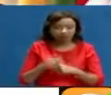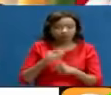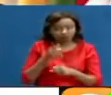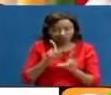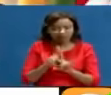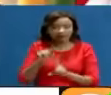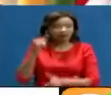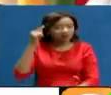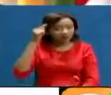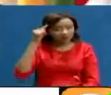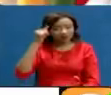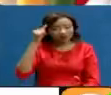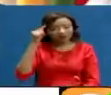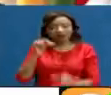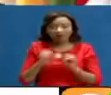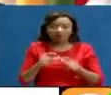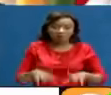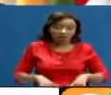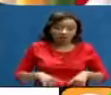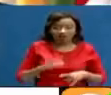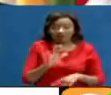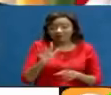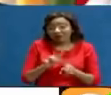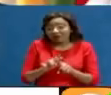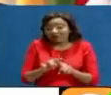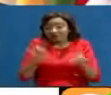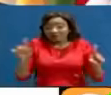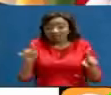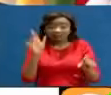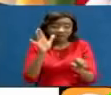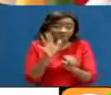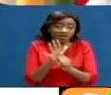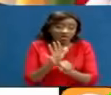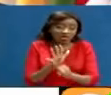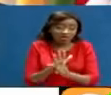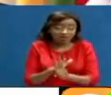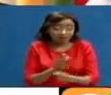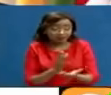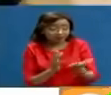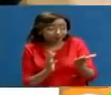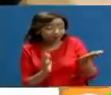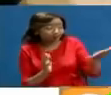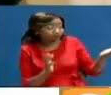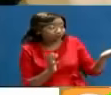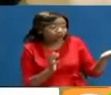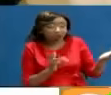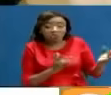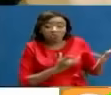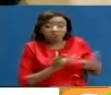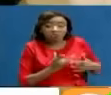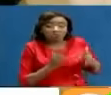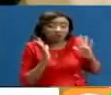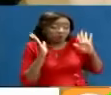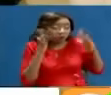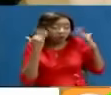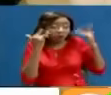thinking about their livelihoods. Unfortunately, many of us are concerned more about